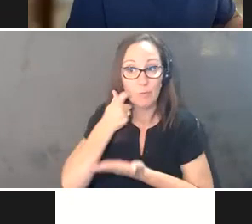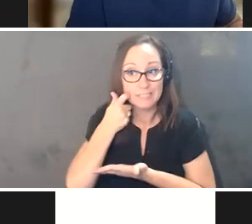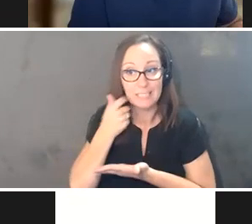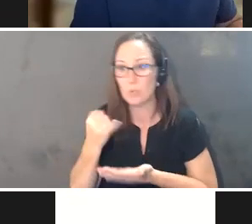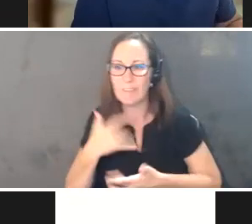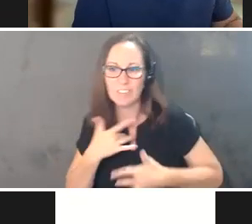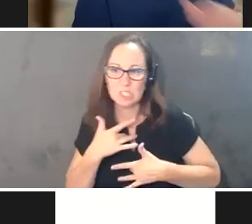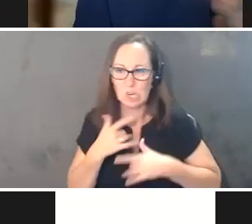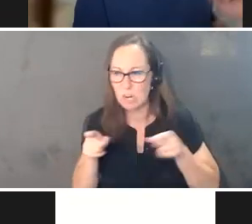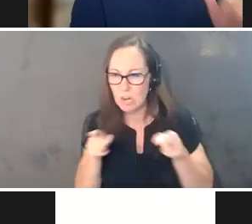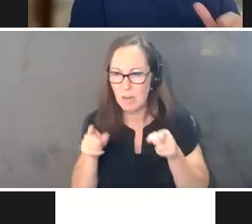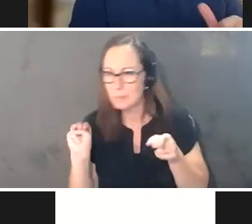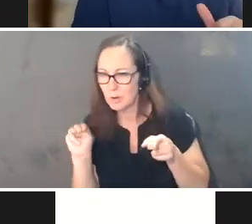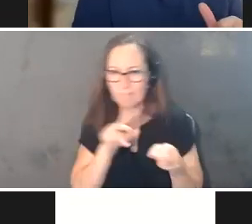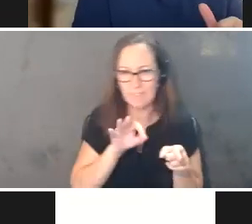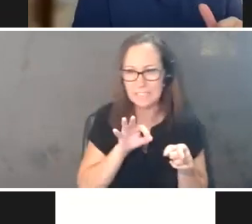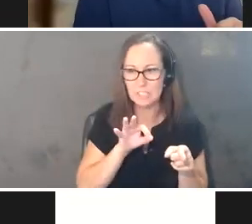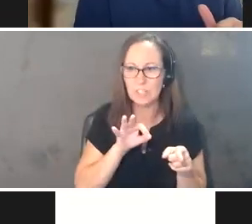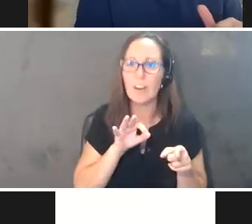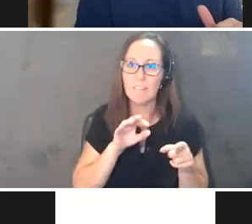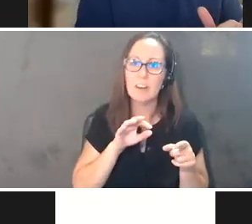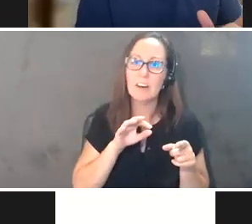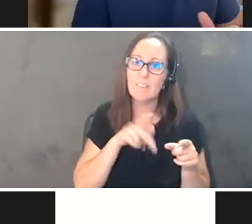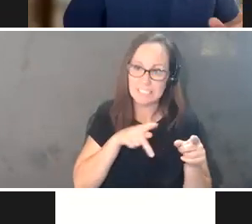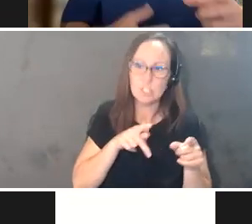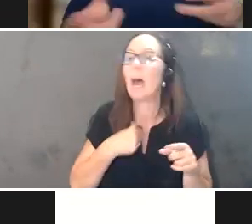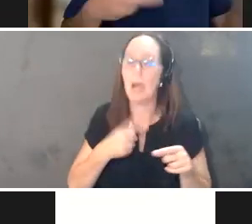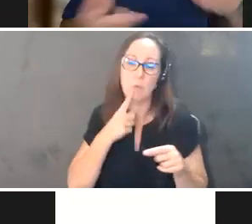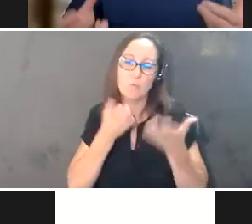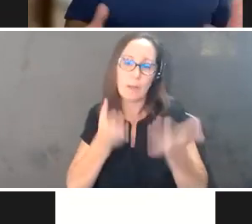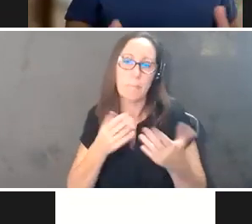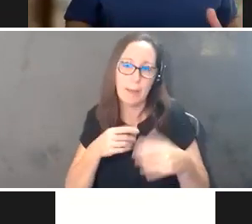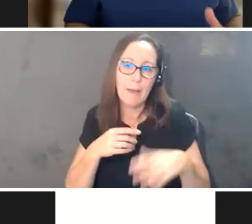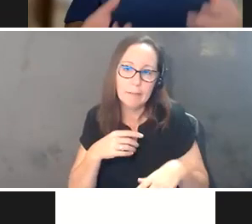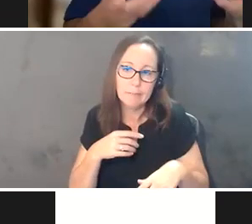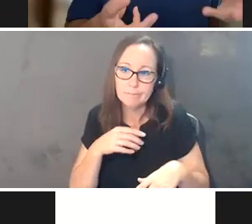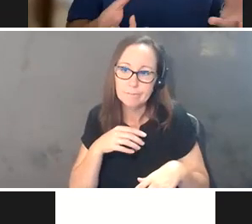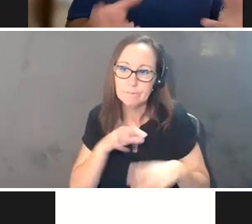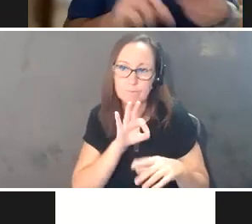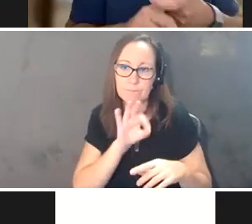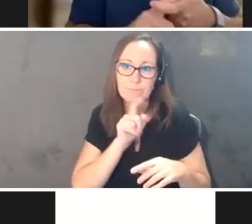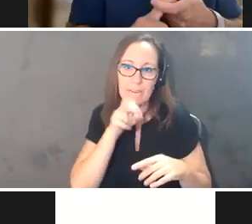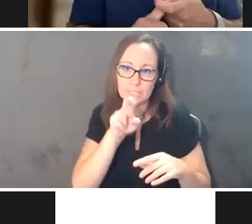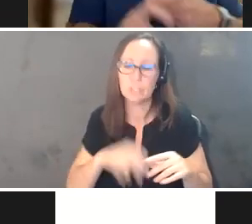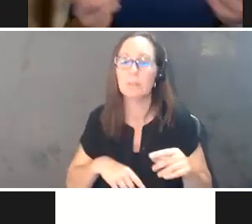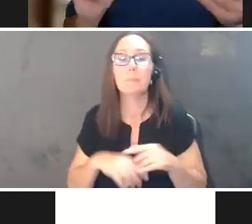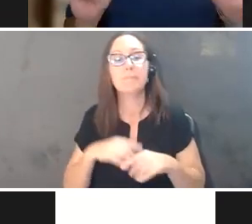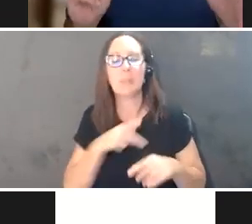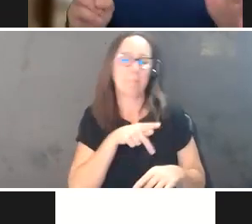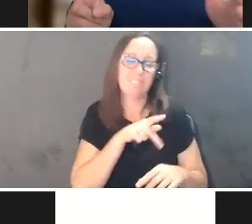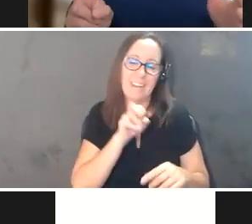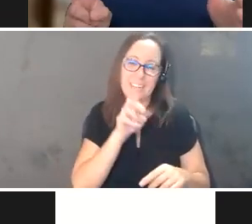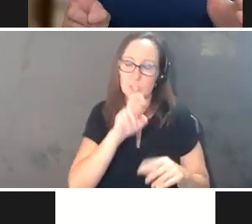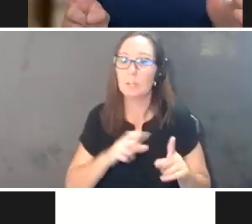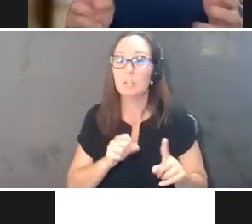one do you pick, then go with Pfizer since it's FDA approved. Now, how do we know that, right? So in the beginning, one is, I know there have been